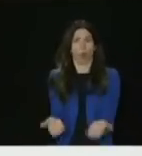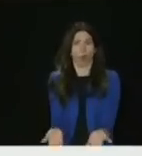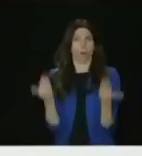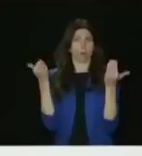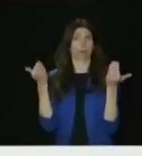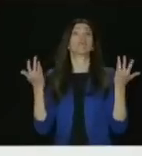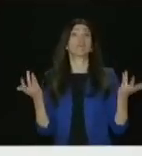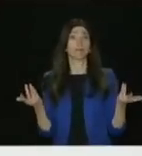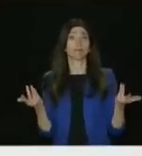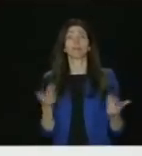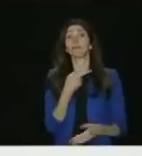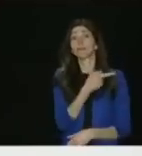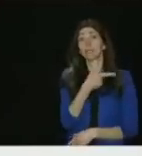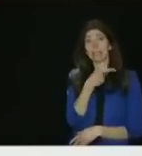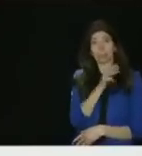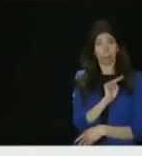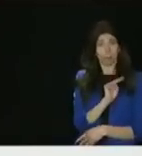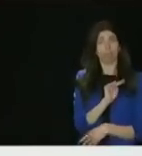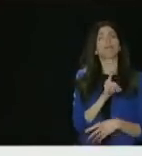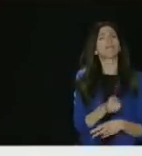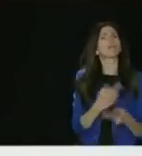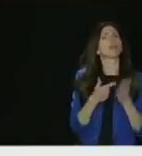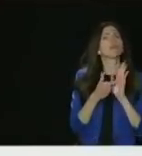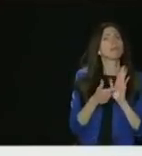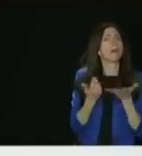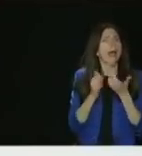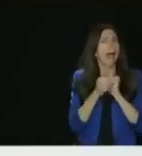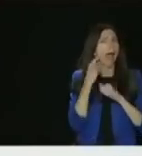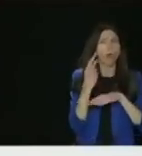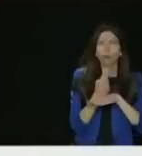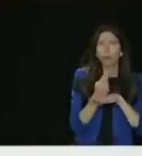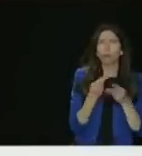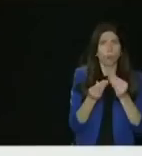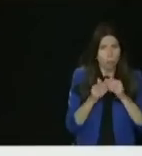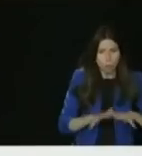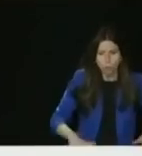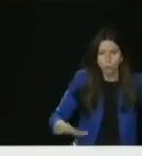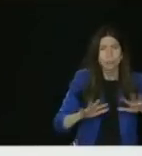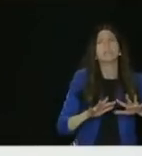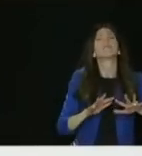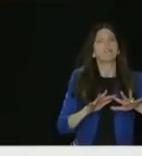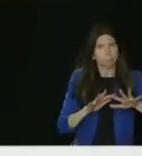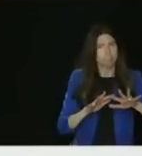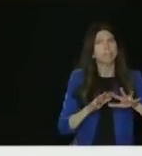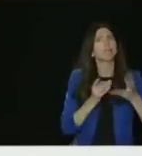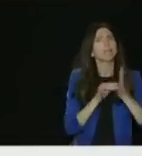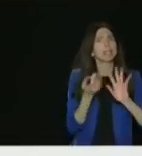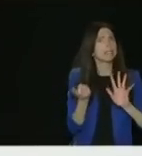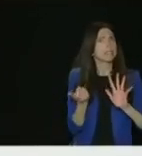Prime Minister, regulating and prohibiting the use of property to fund or support the blockades.